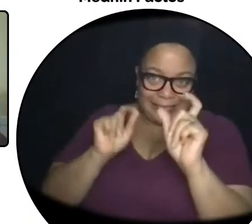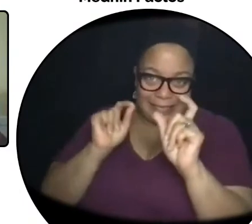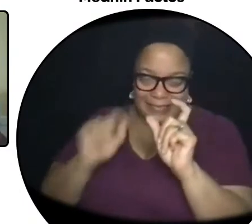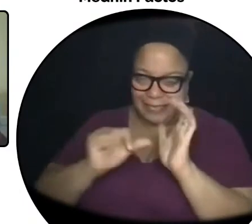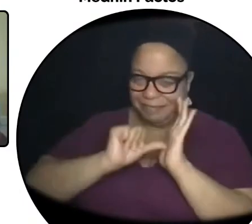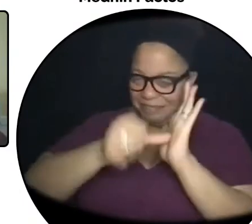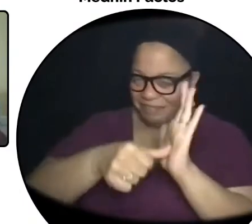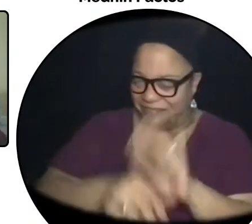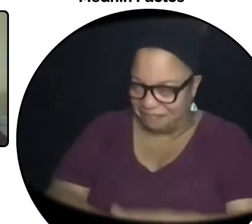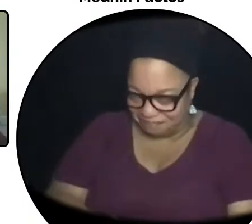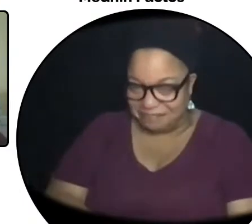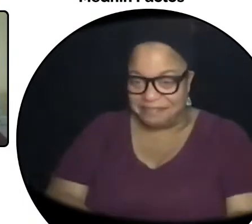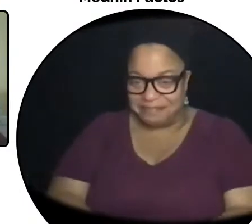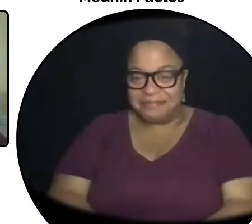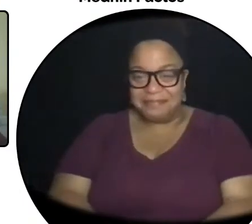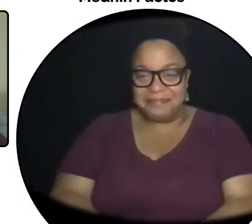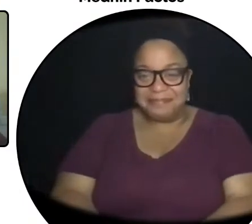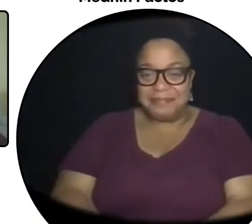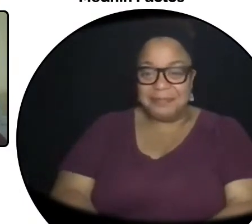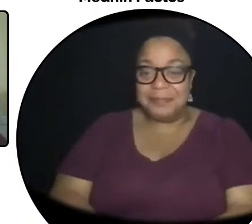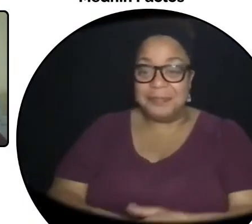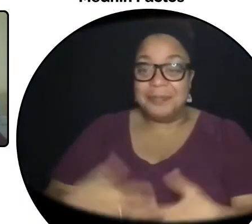But we know it's forthcoming and we'll be